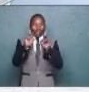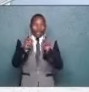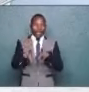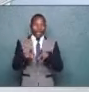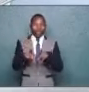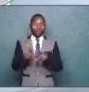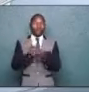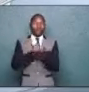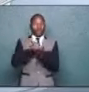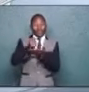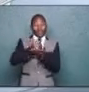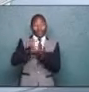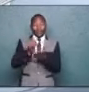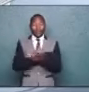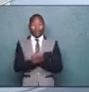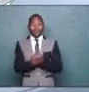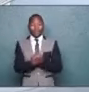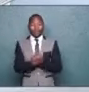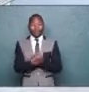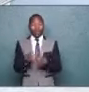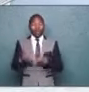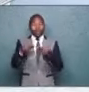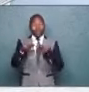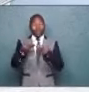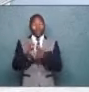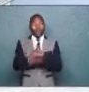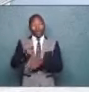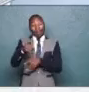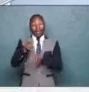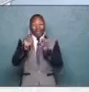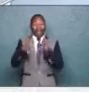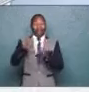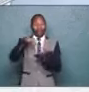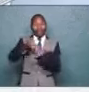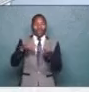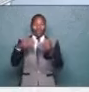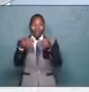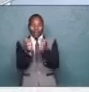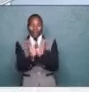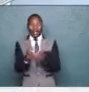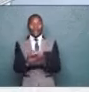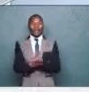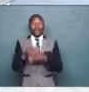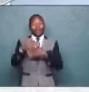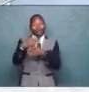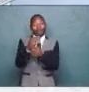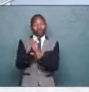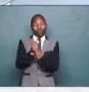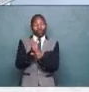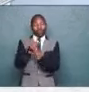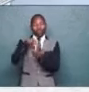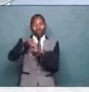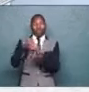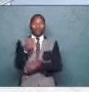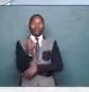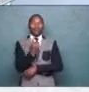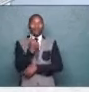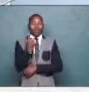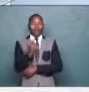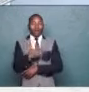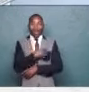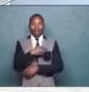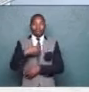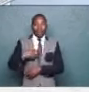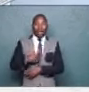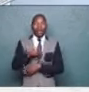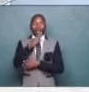amene amawatumikira. Kupereka mayina a oyimira zipani ndi mabungo omwe siyaboma. Amayi